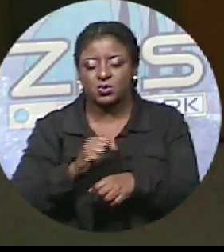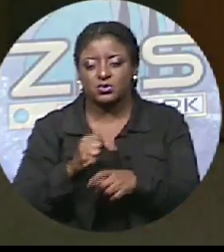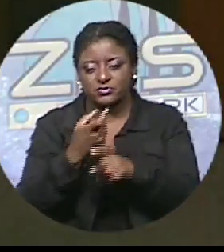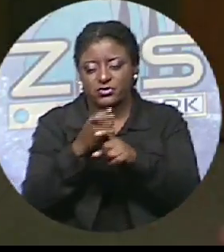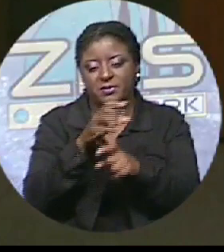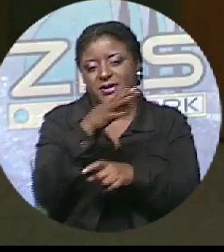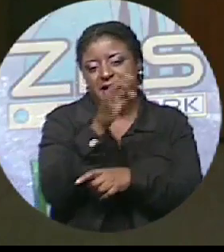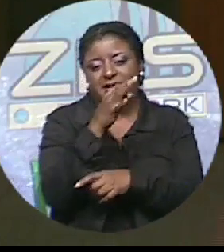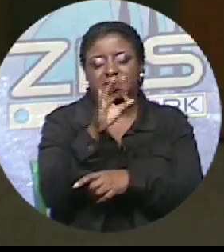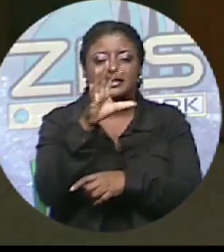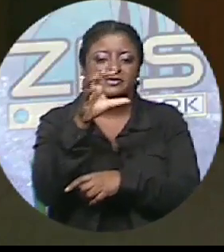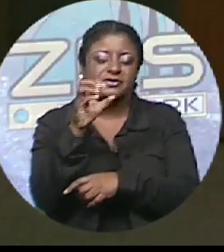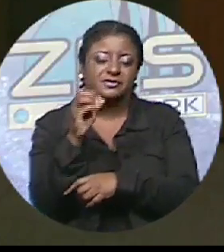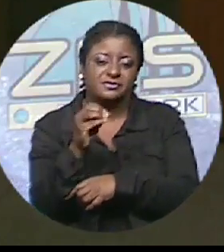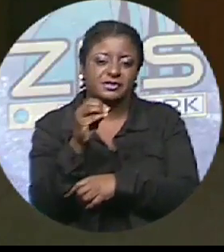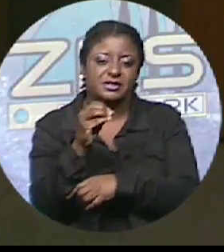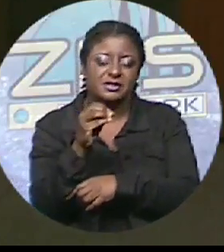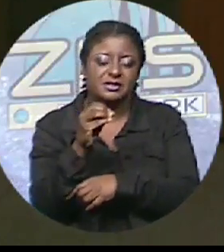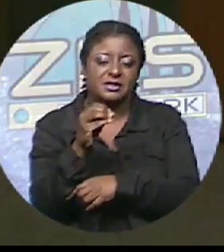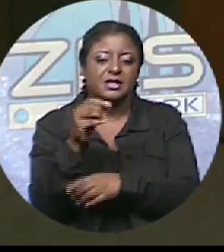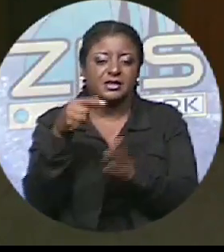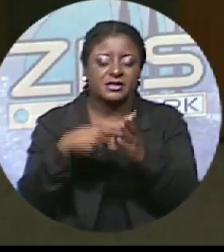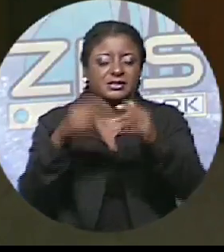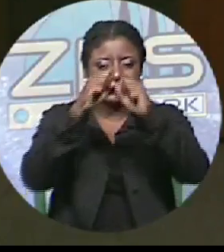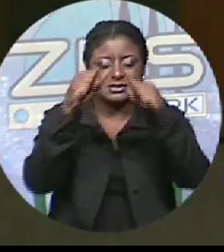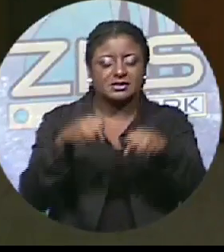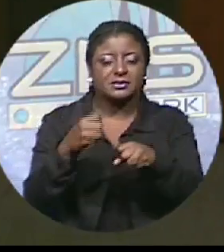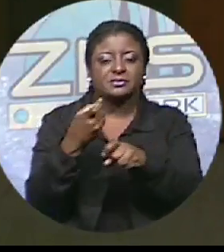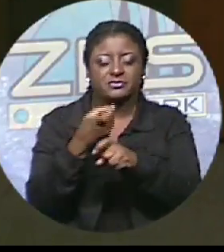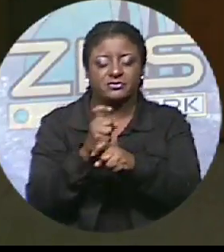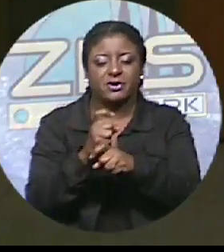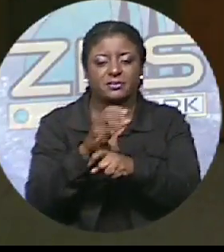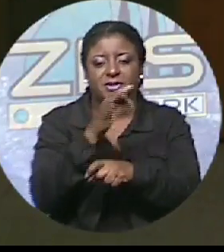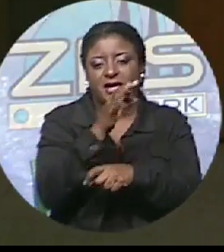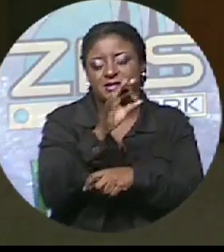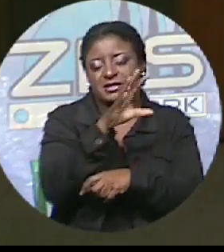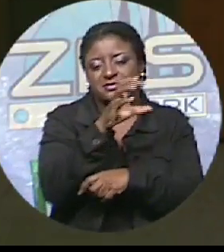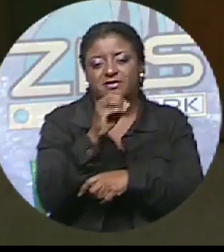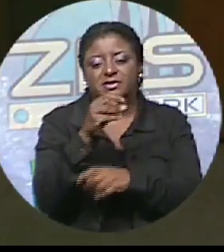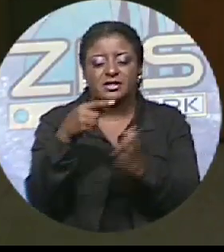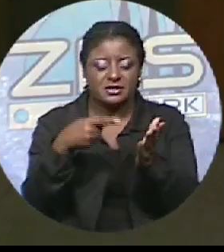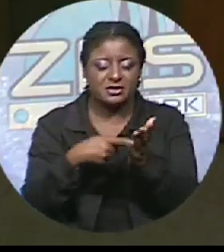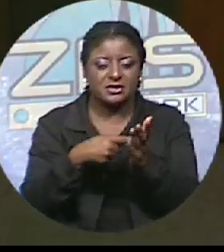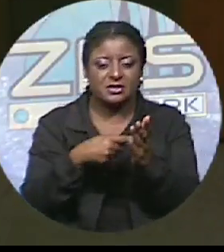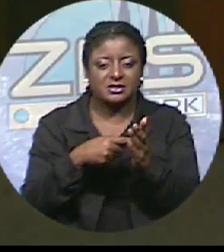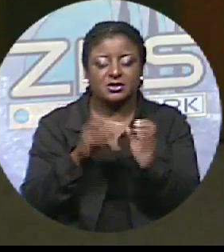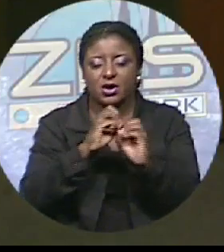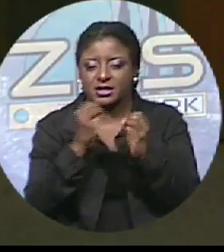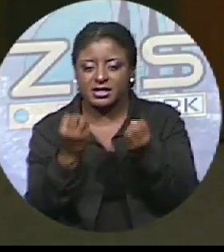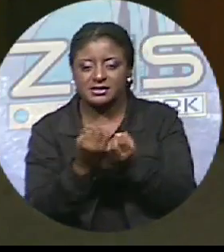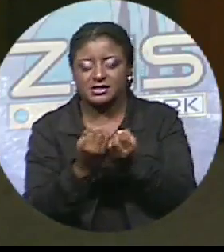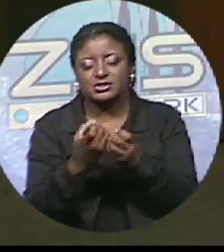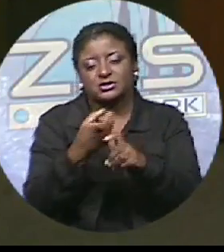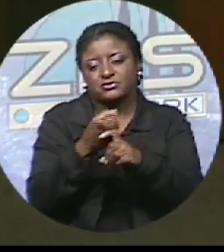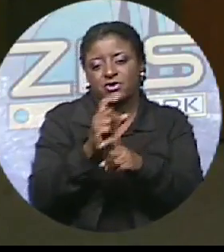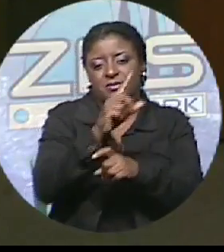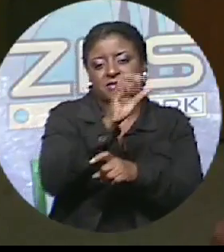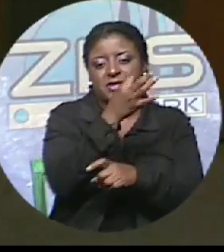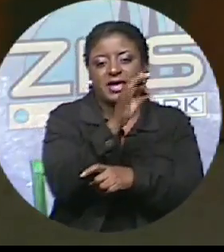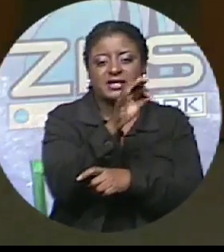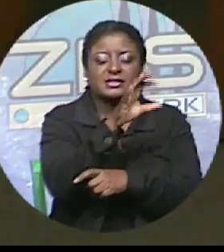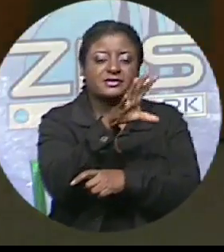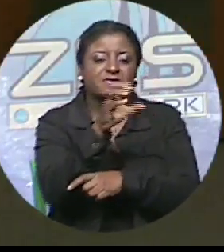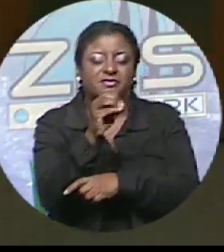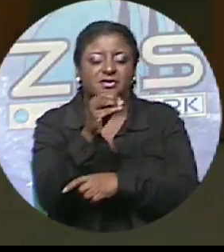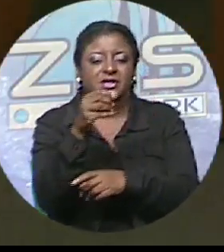1950. This is a structure from 1950. This is an organization from 1950. All right? We have in 1950,